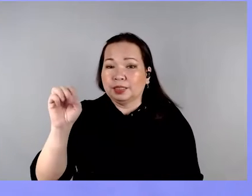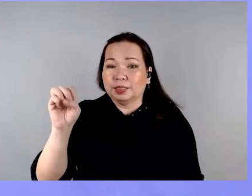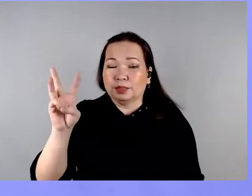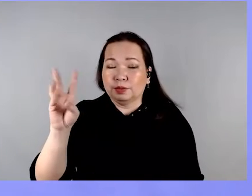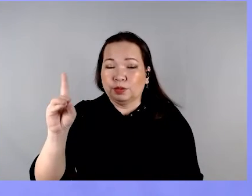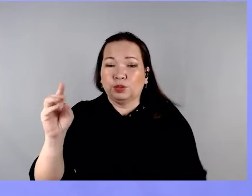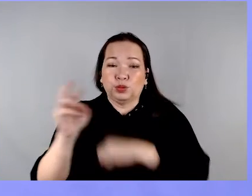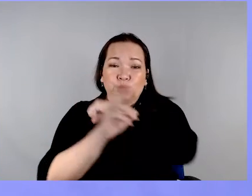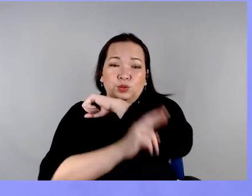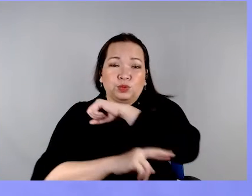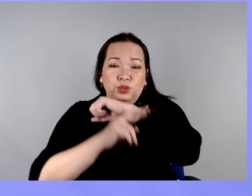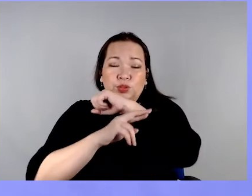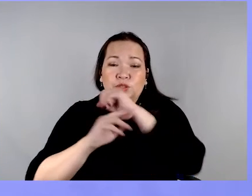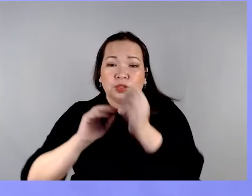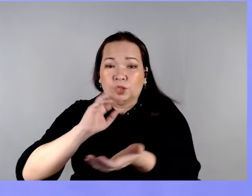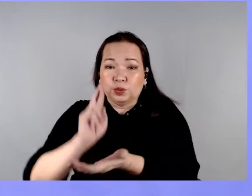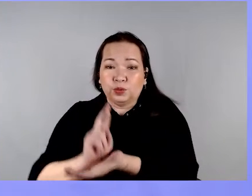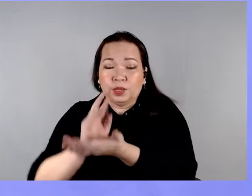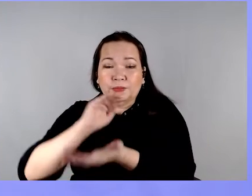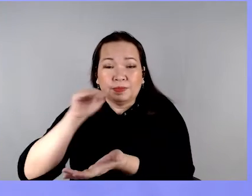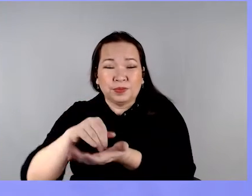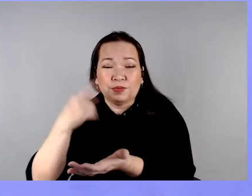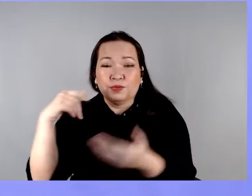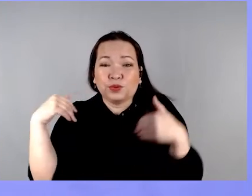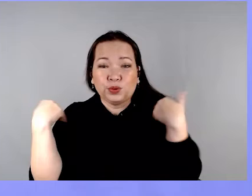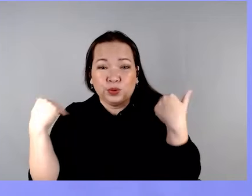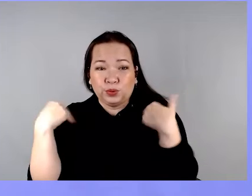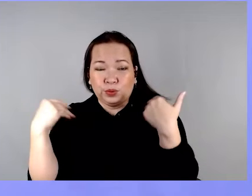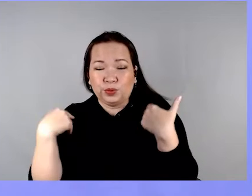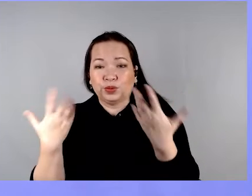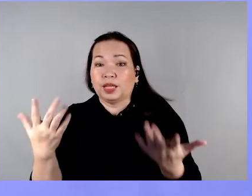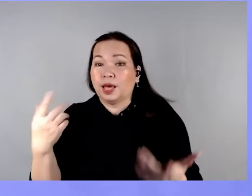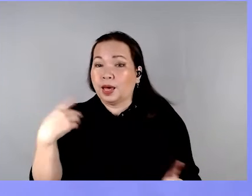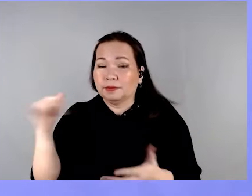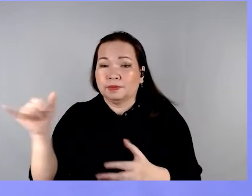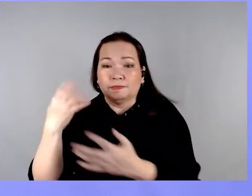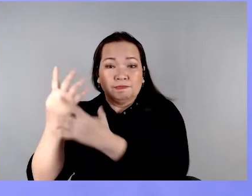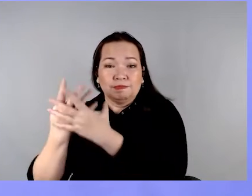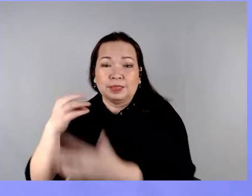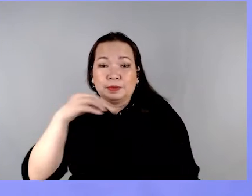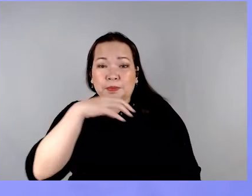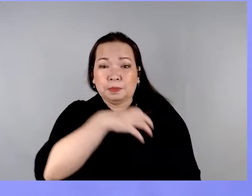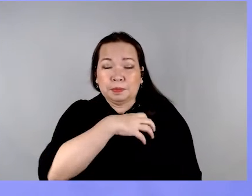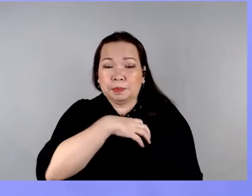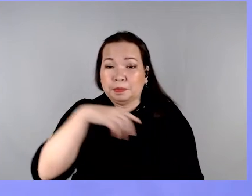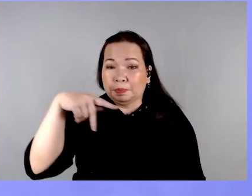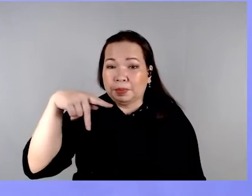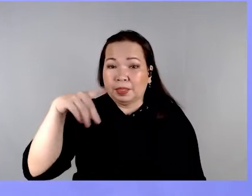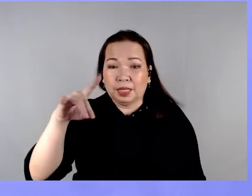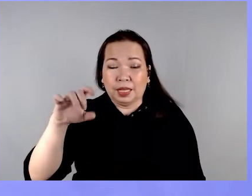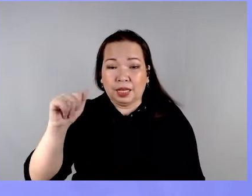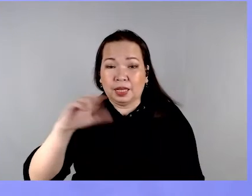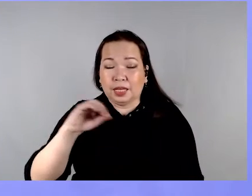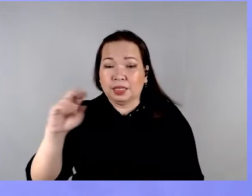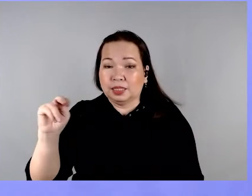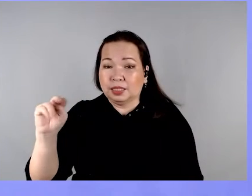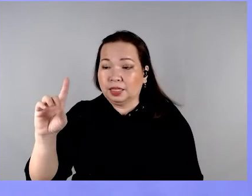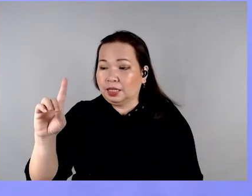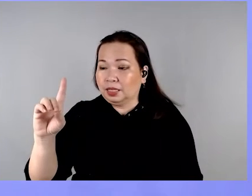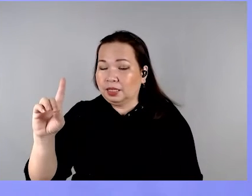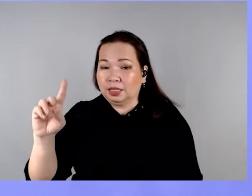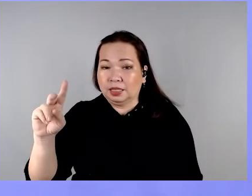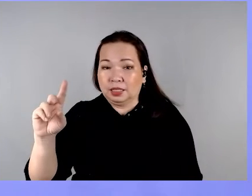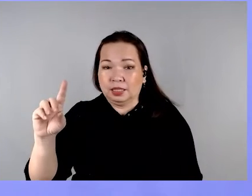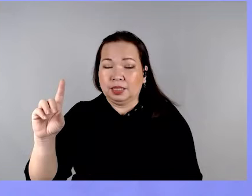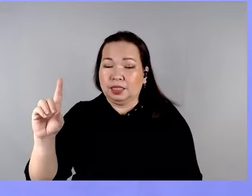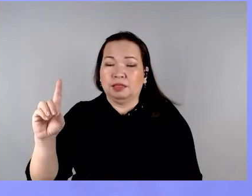there is the Regional Rehabilitation Center for the Youth, and there are jails in the PDEA and the Department of National Defense. With